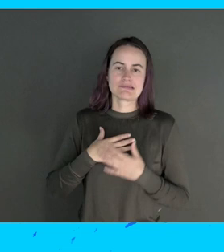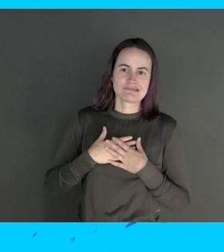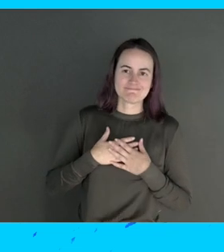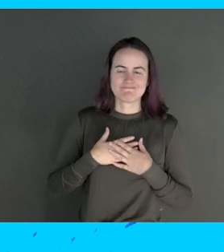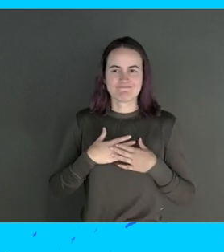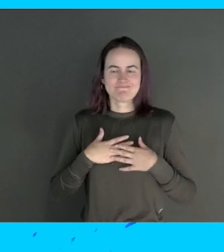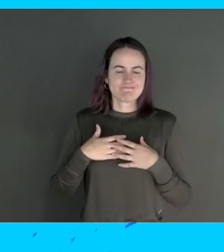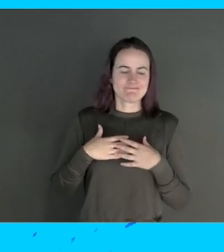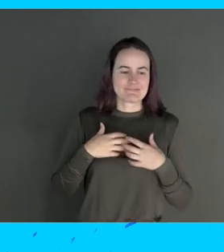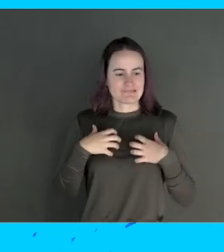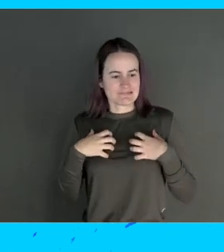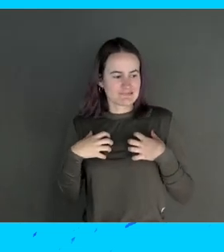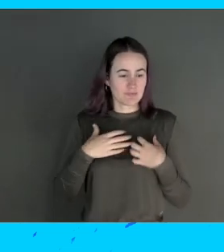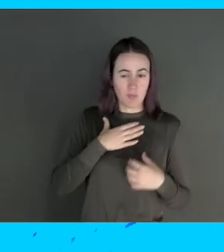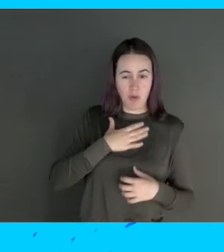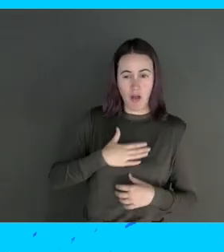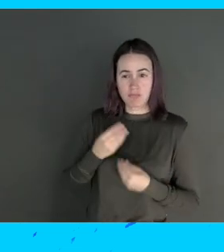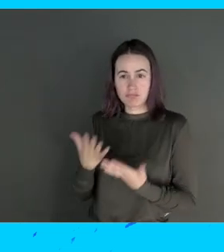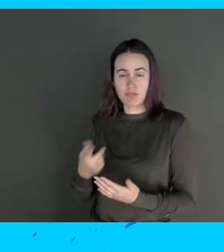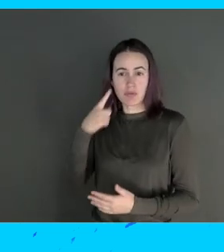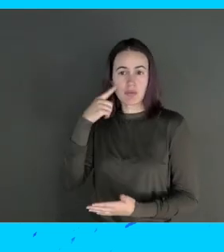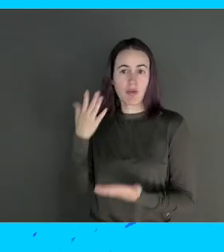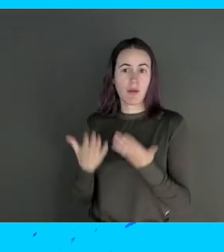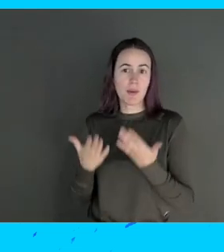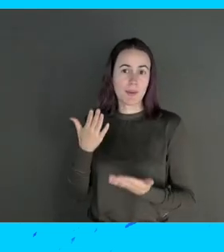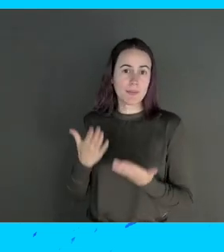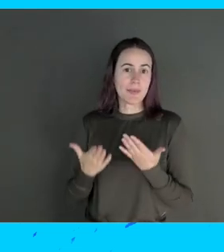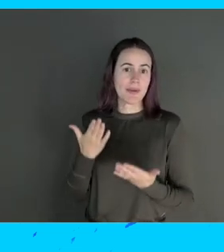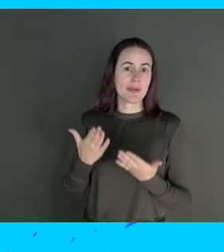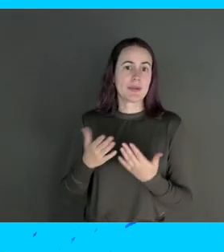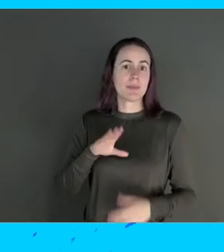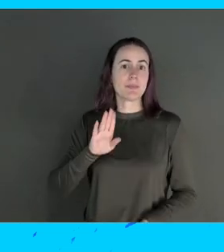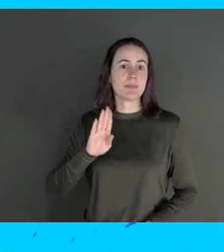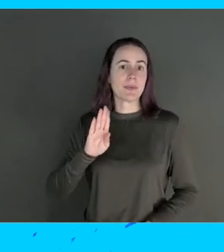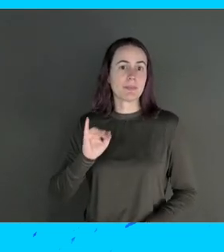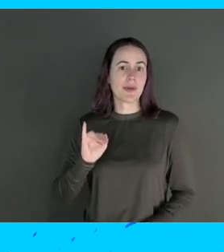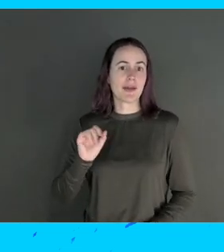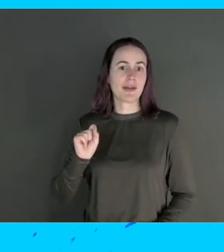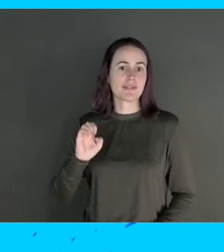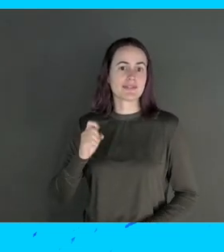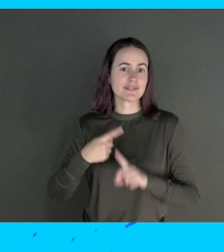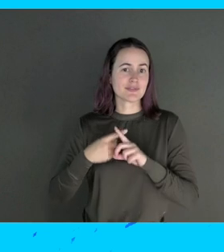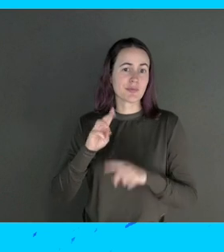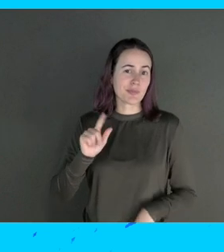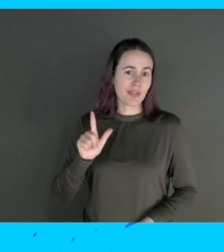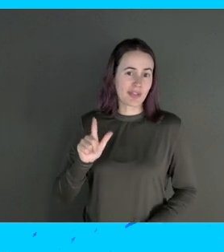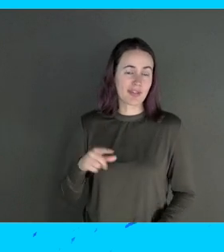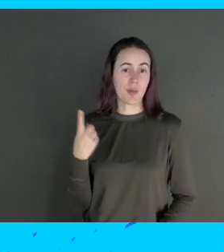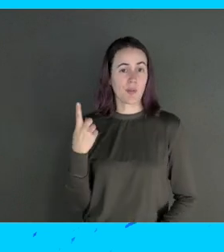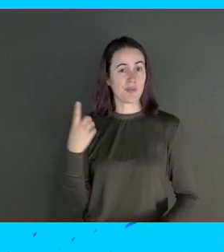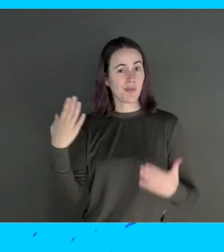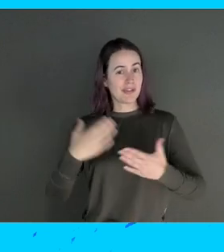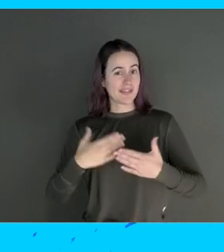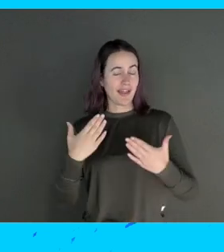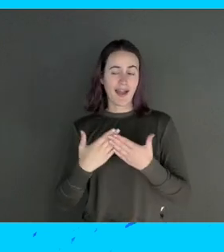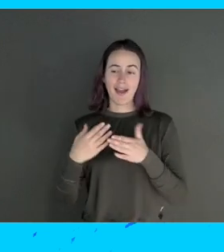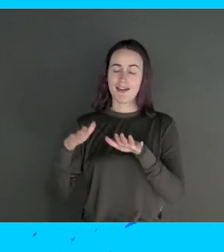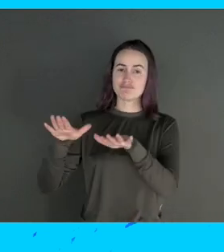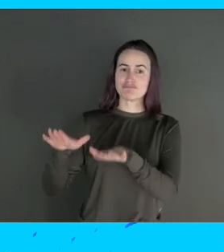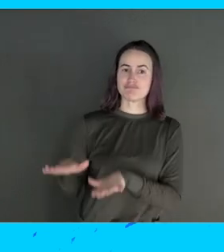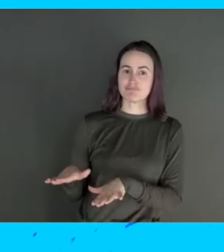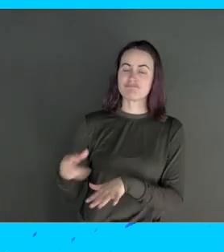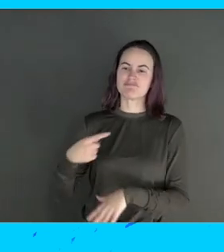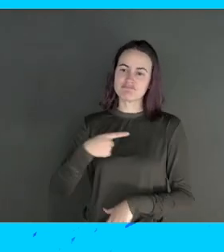was bisexual, but I didn't want to ask. One evening, while we were lounging at home, I started a conversation about